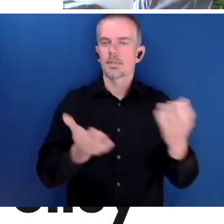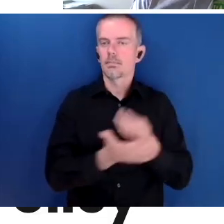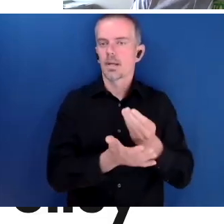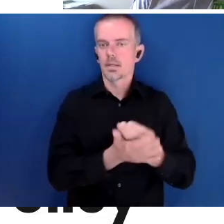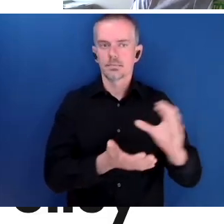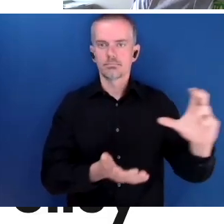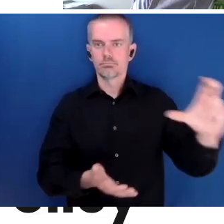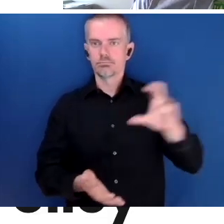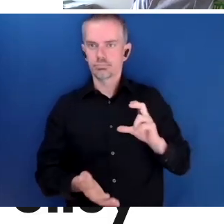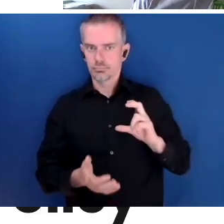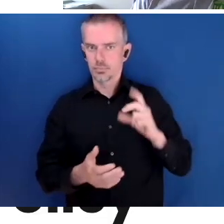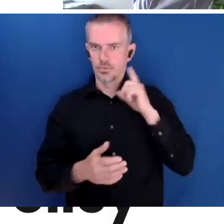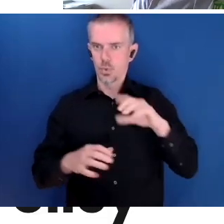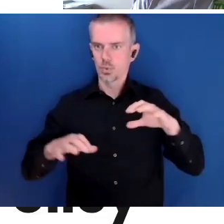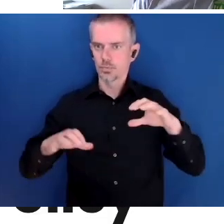it's